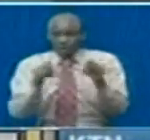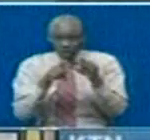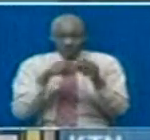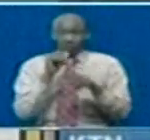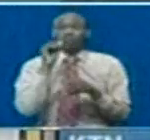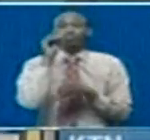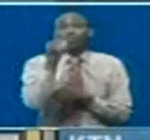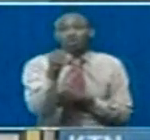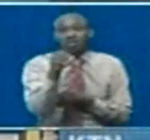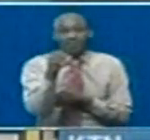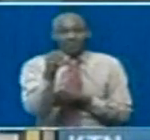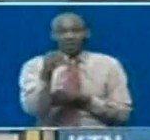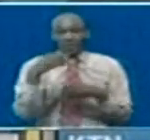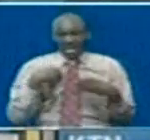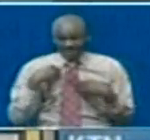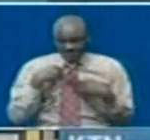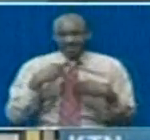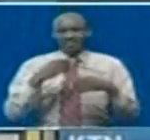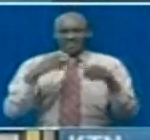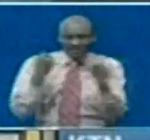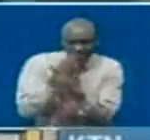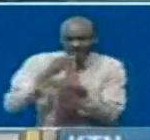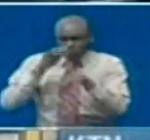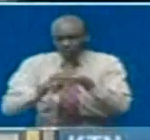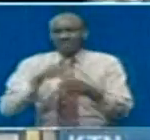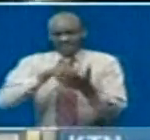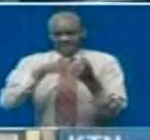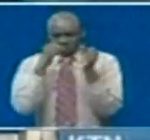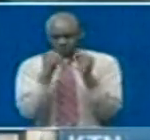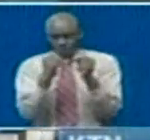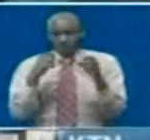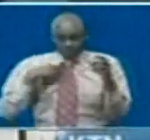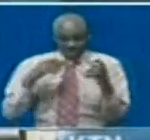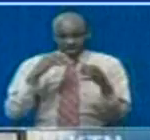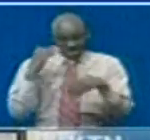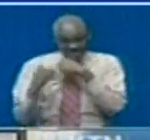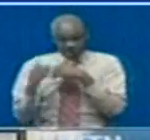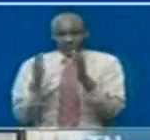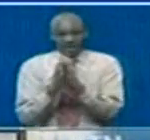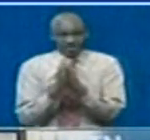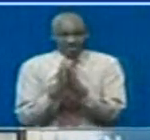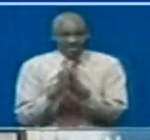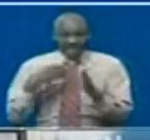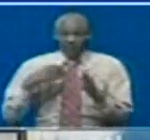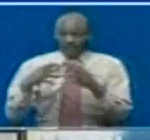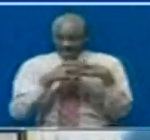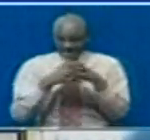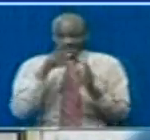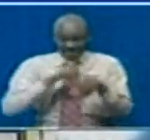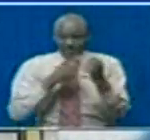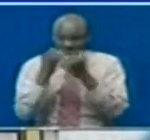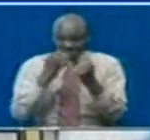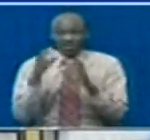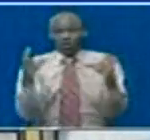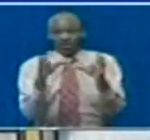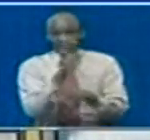inject certainty, predictability, and stability in our relations going forward. The United States and its business